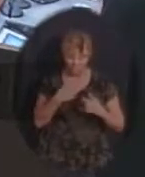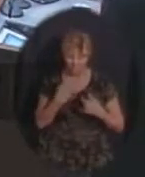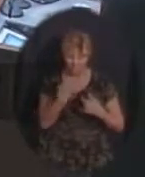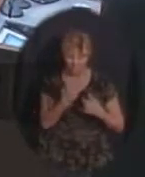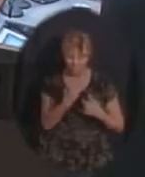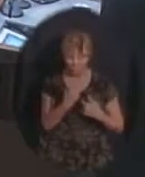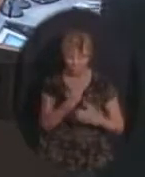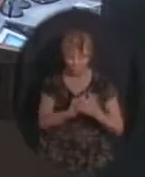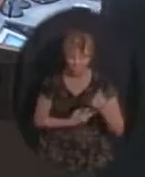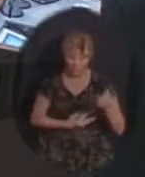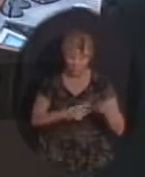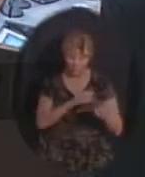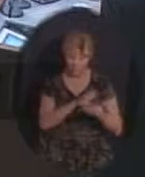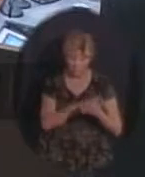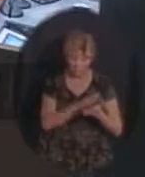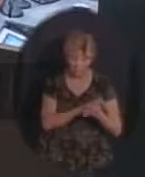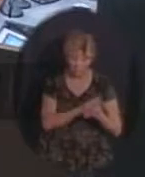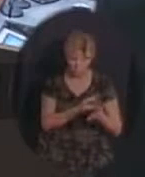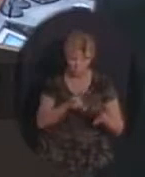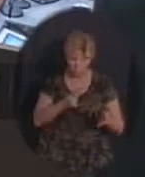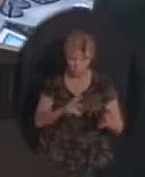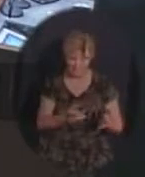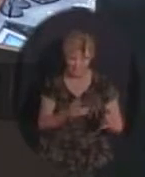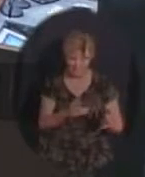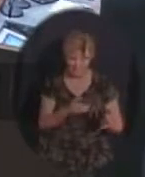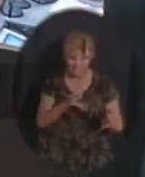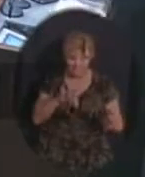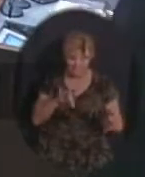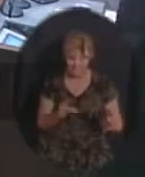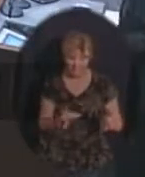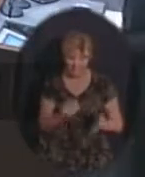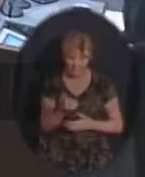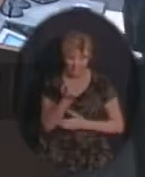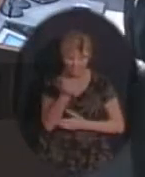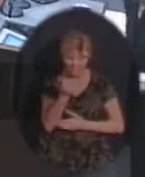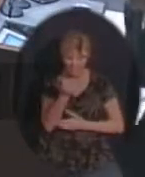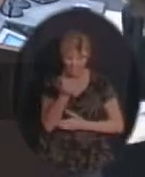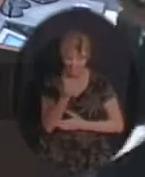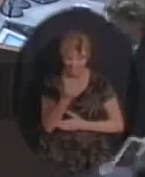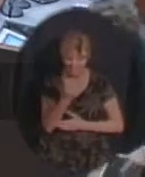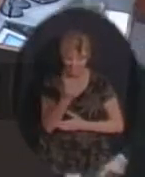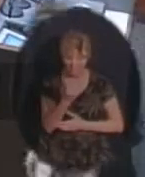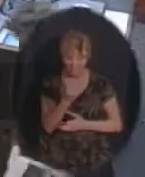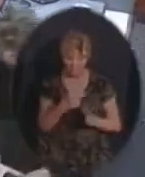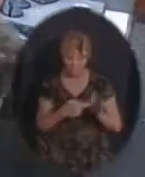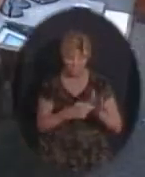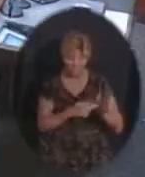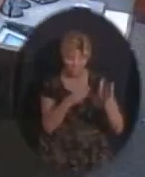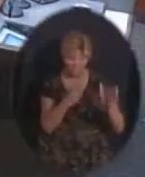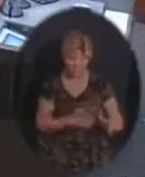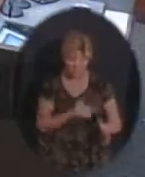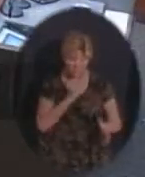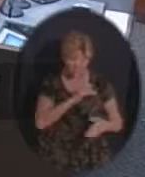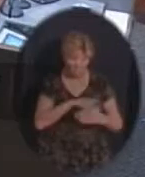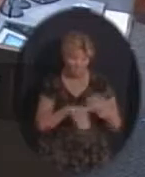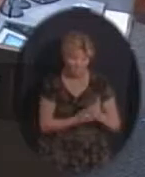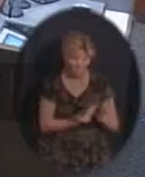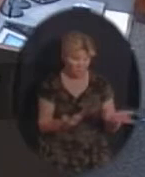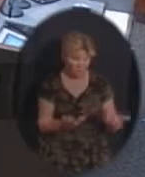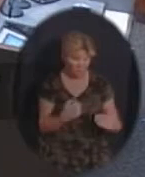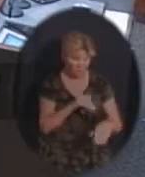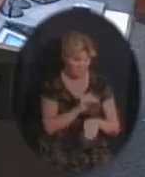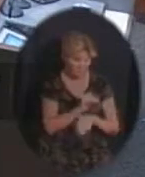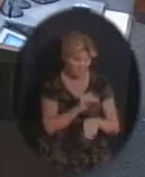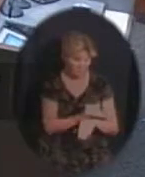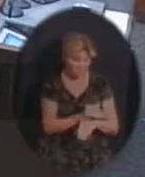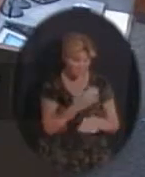the 8th, the 11th represented here this evening. If you wish to speak with them. Thank you all for being here. Appreciate it.